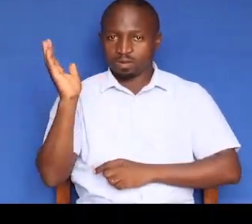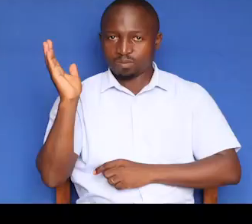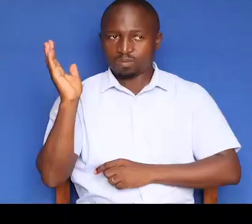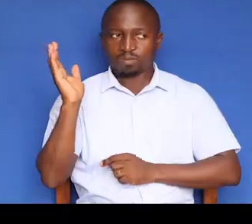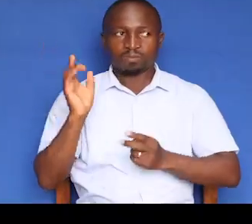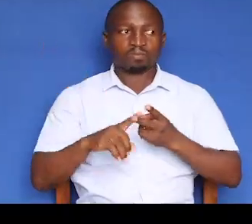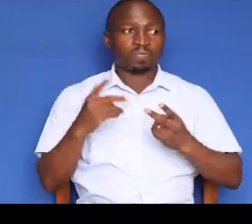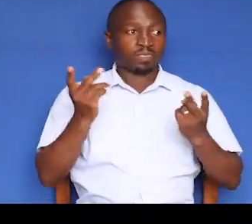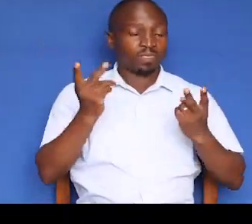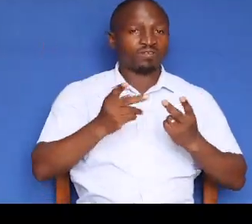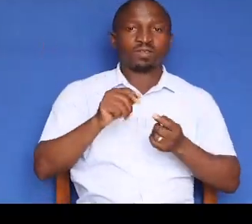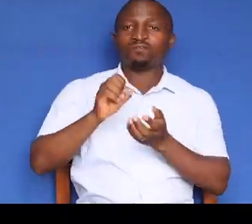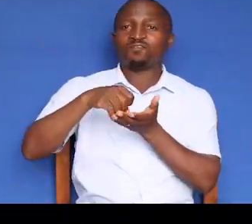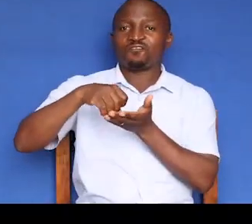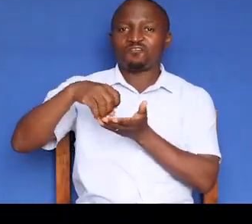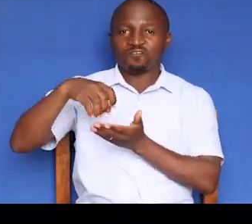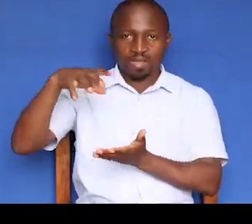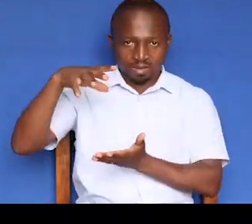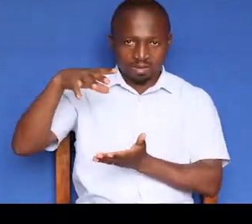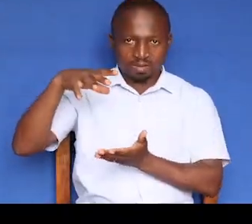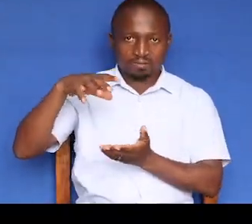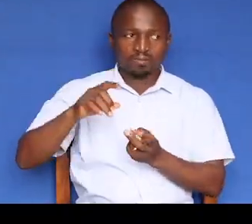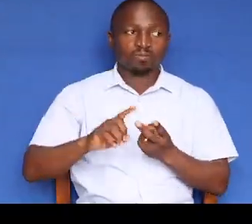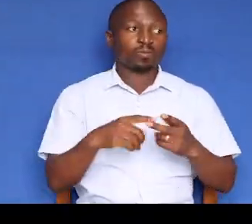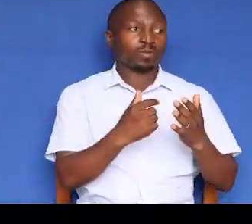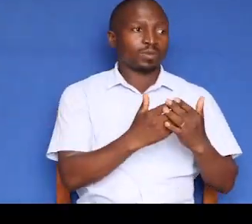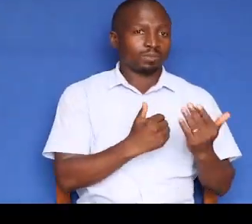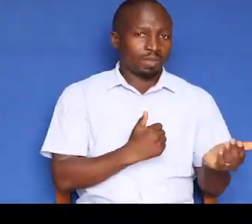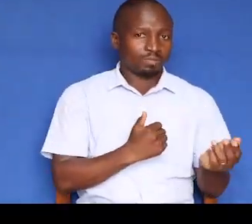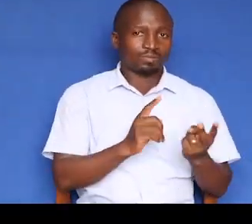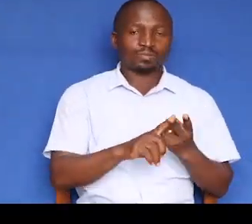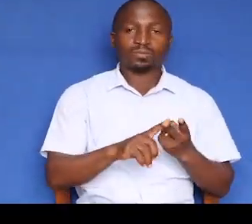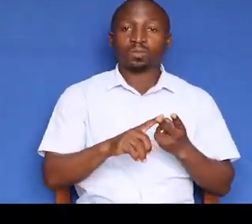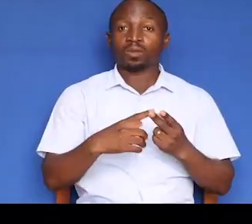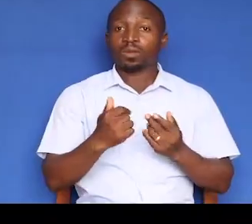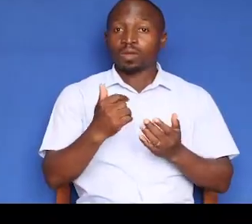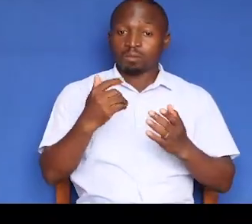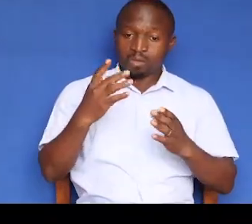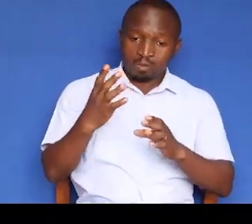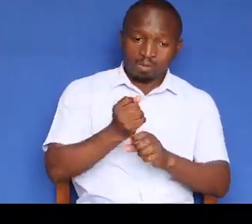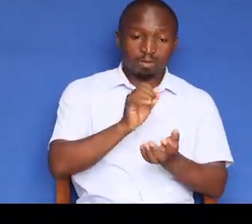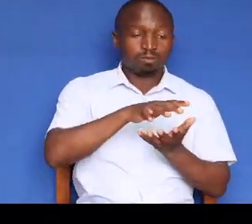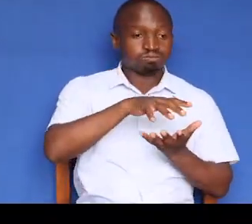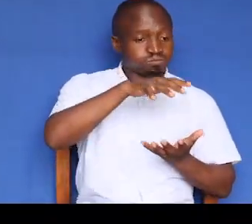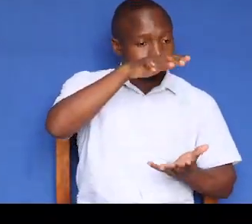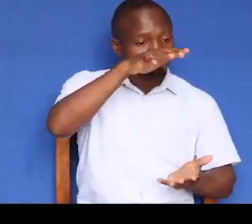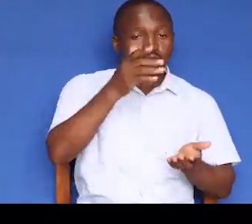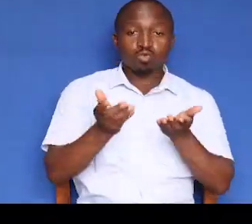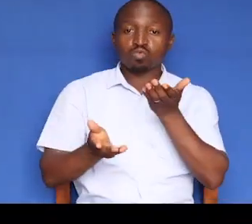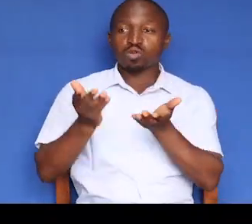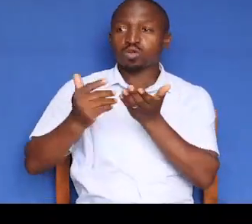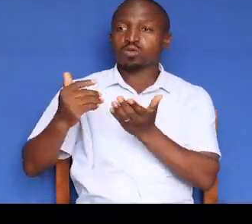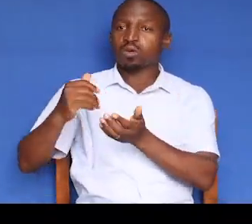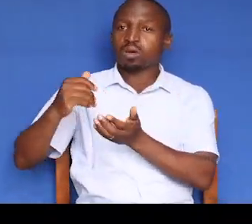140. This is also profit because total revenue is greater than total cost.